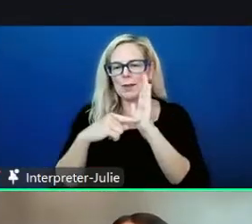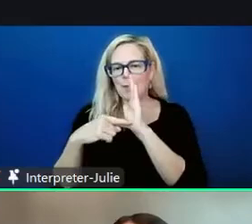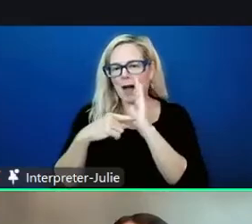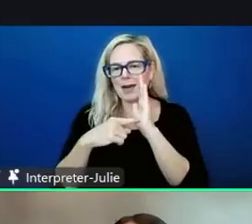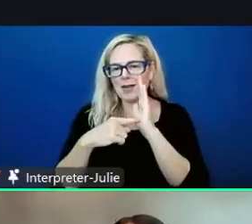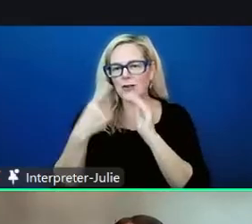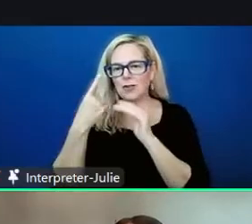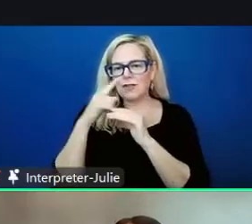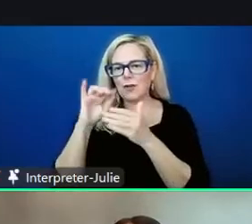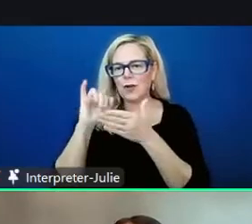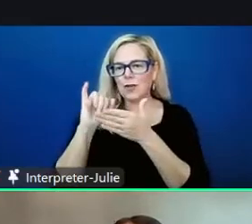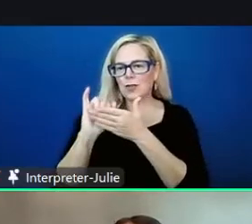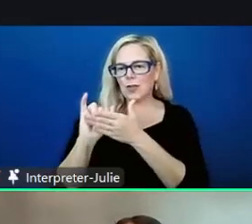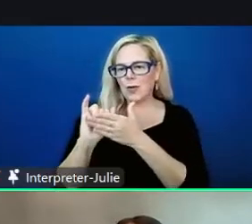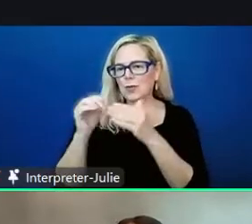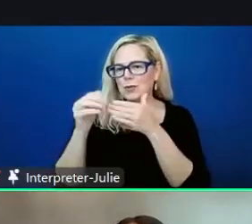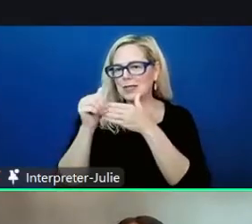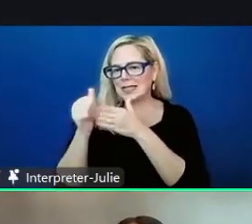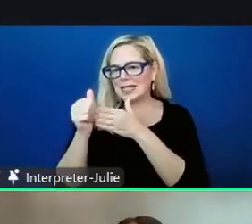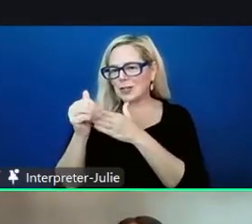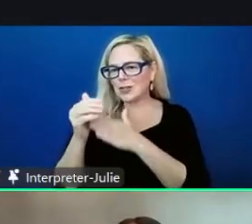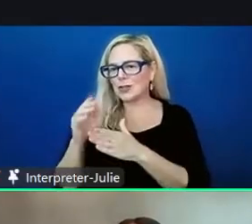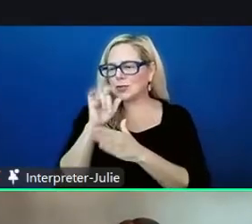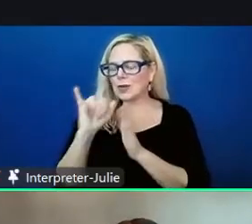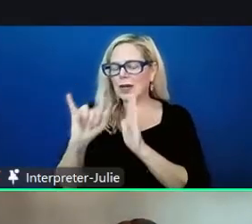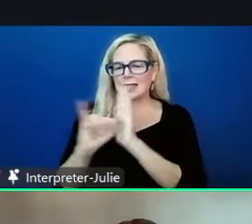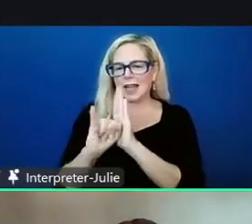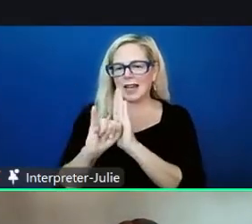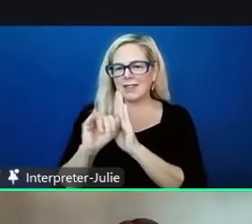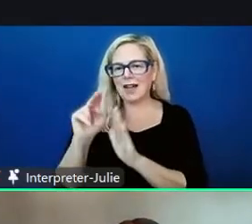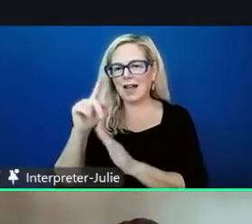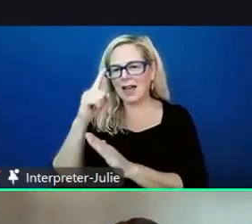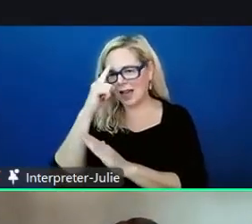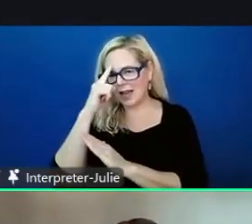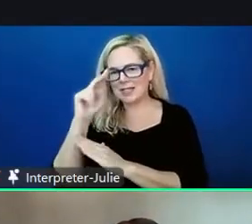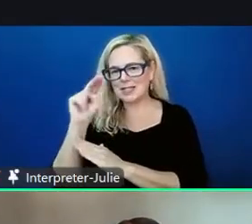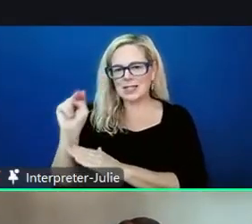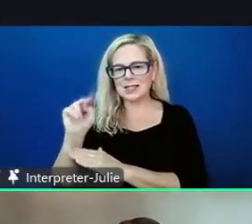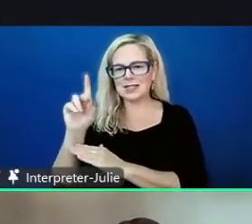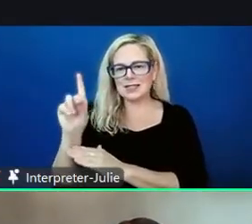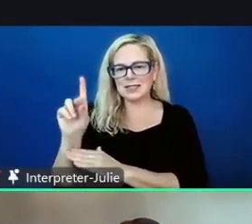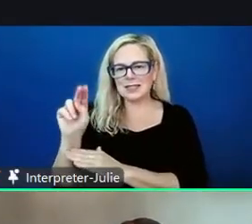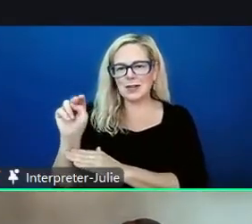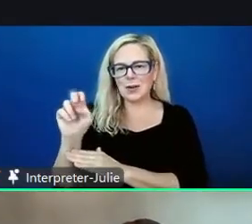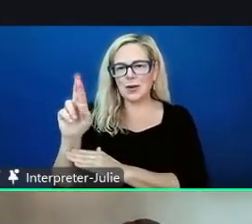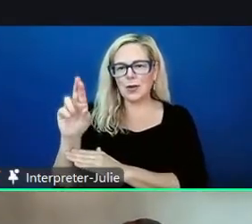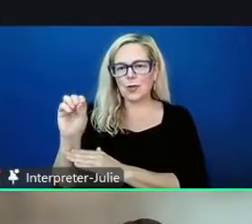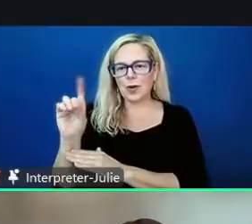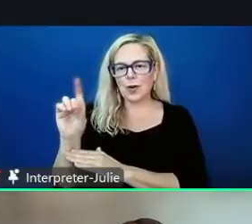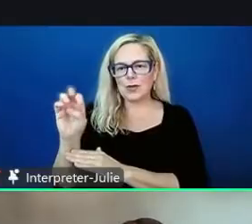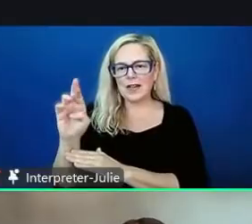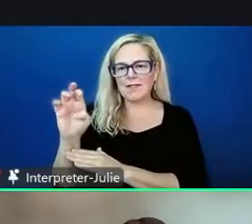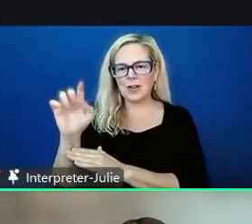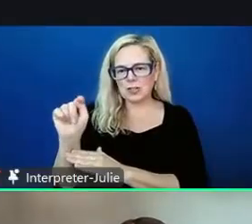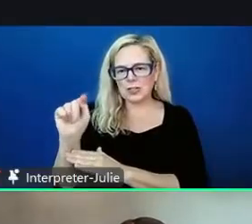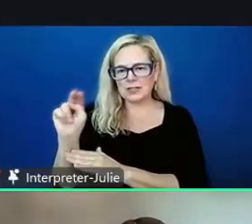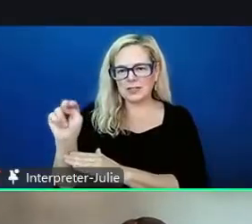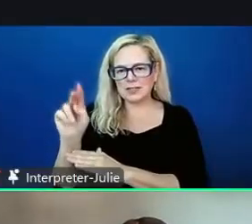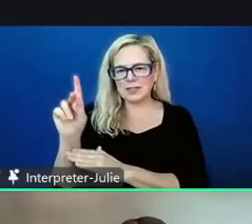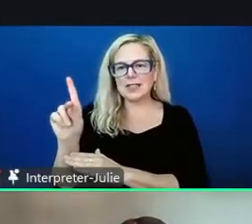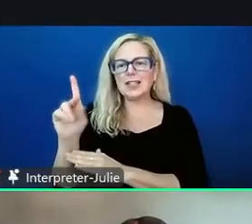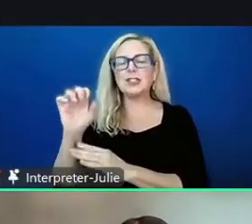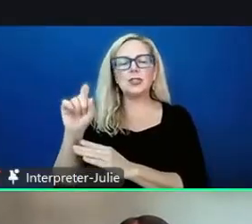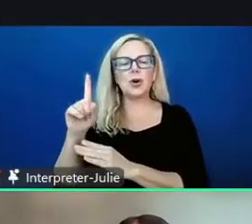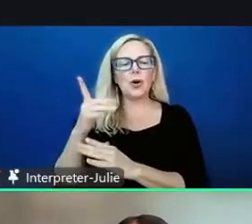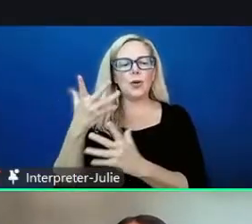have implemented quite yet, but it's something we are working on establishing. So if you would like to connect or share your input or ideas, we would love to have that.